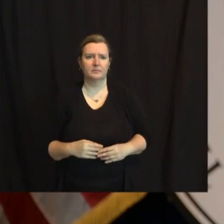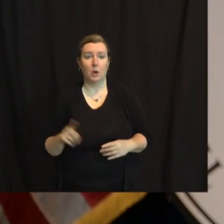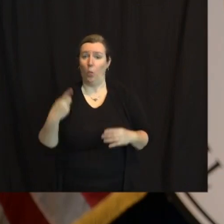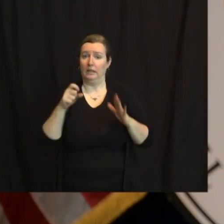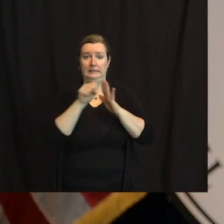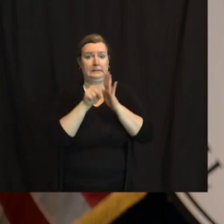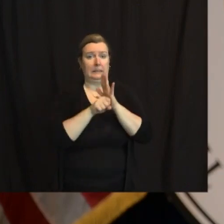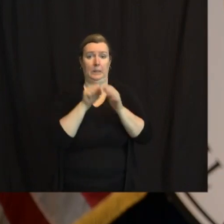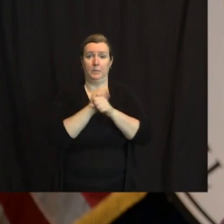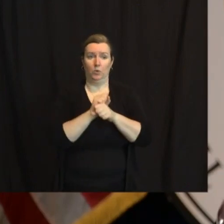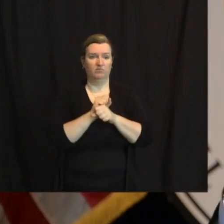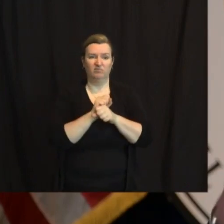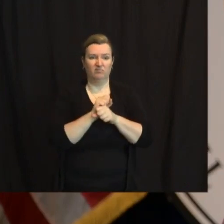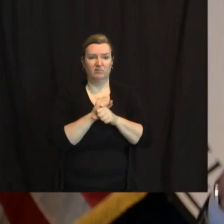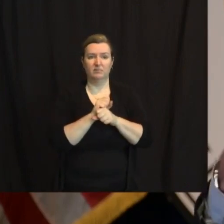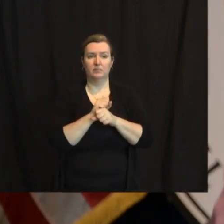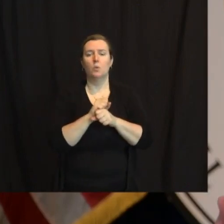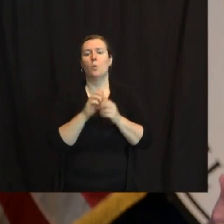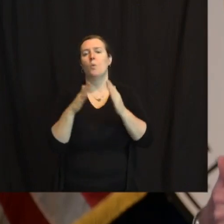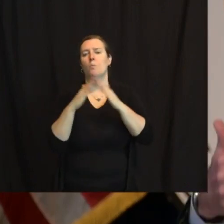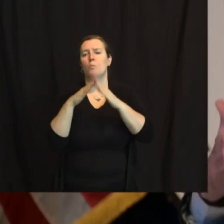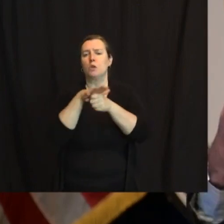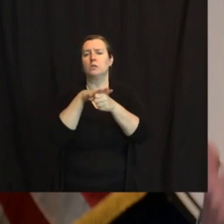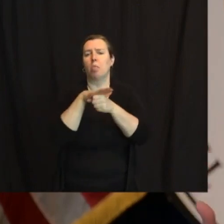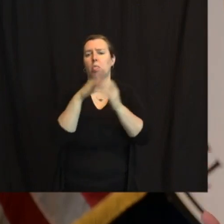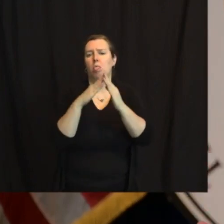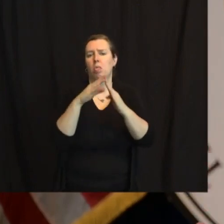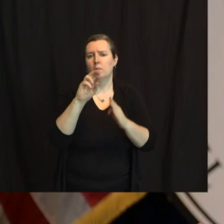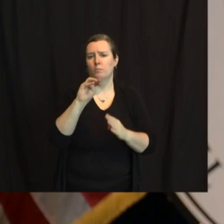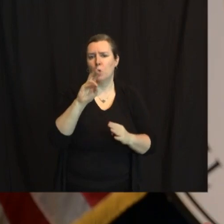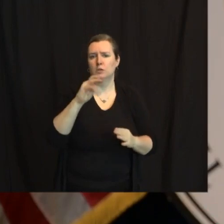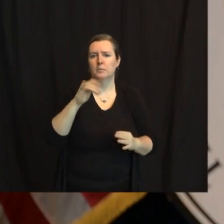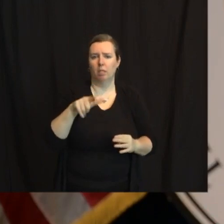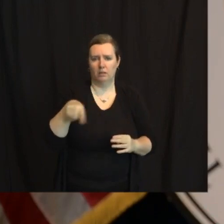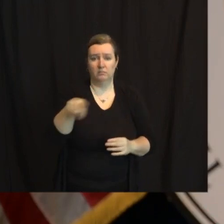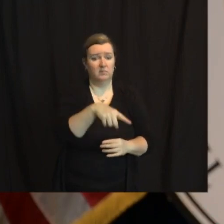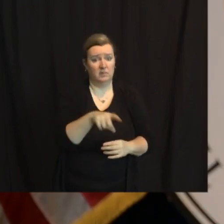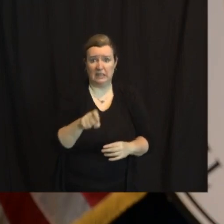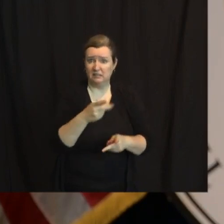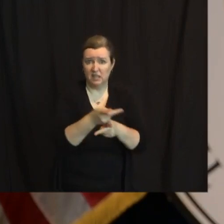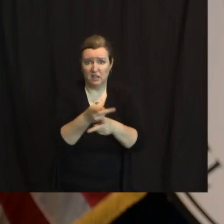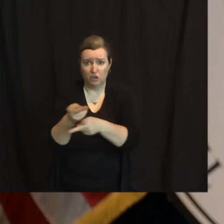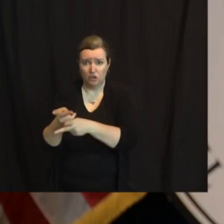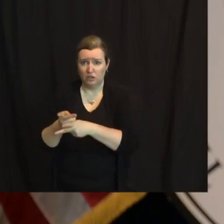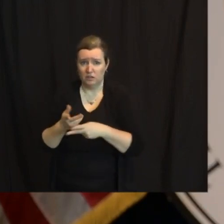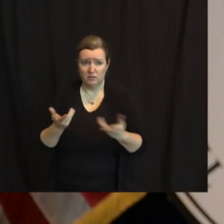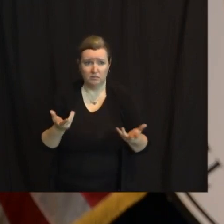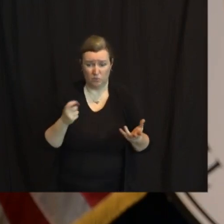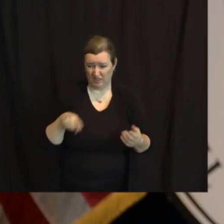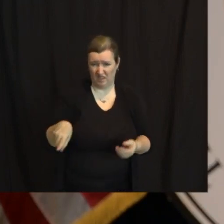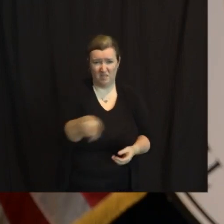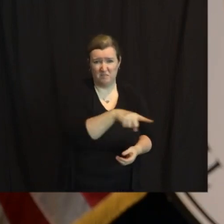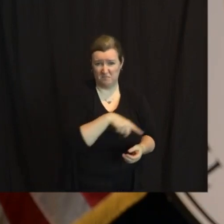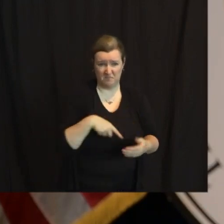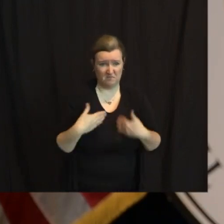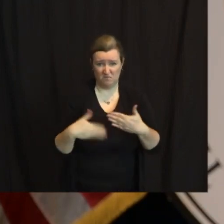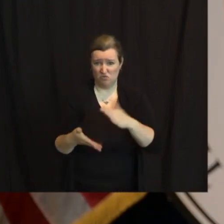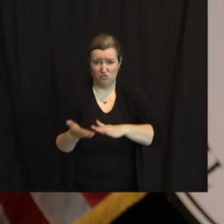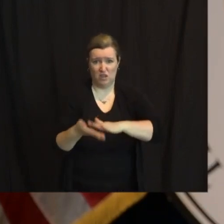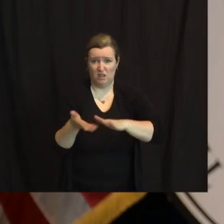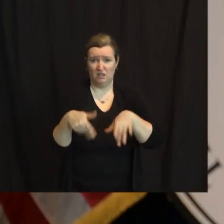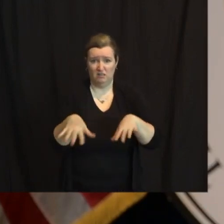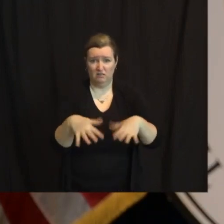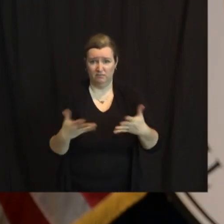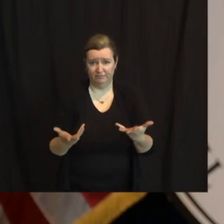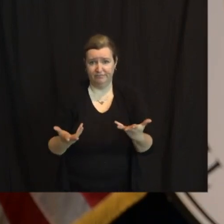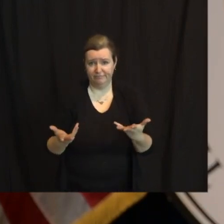exactly the folks who we need the most to keep employed. So it's going to be, and I take no joy in saying this, it's going to